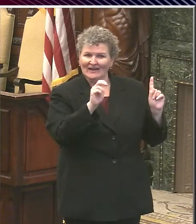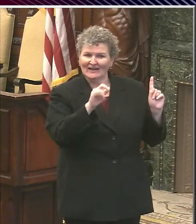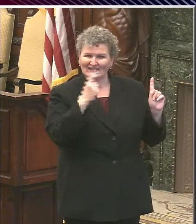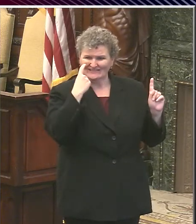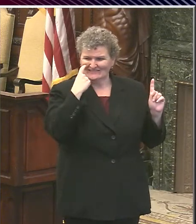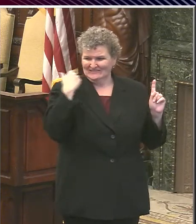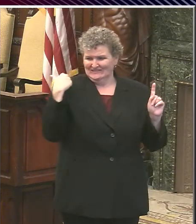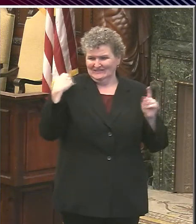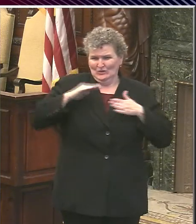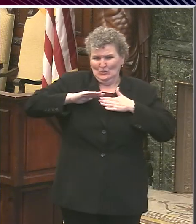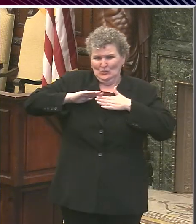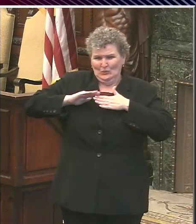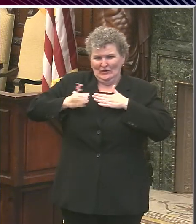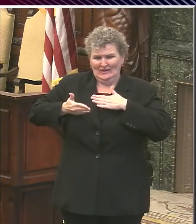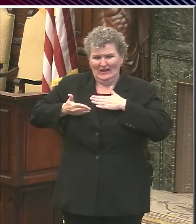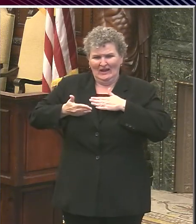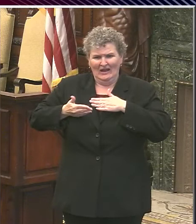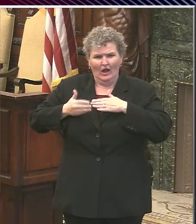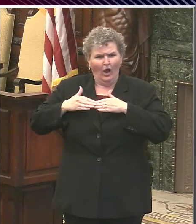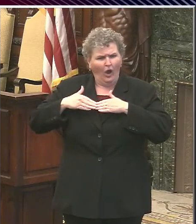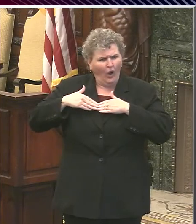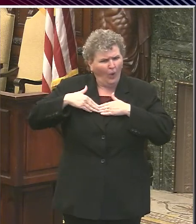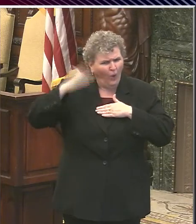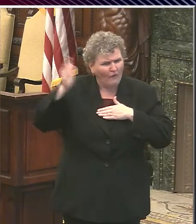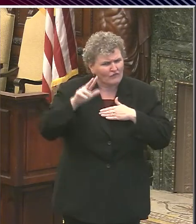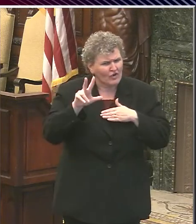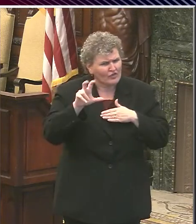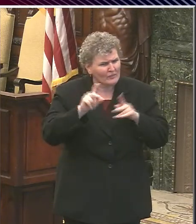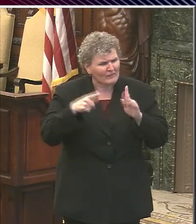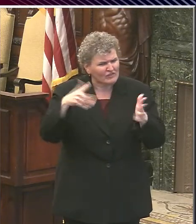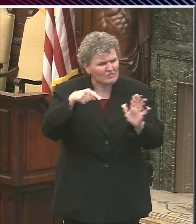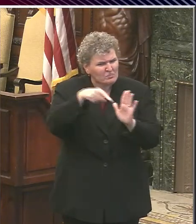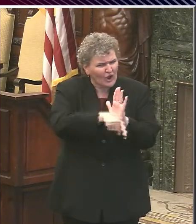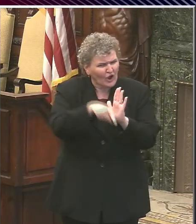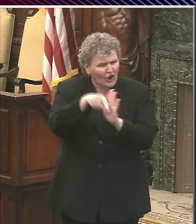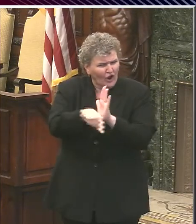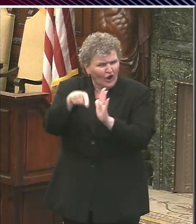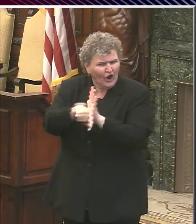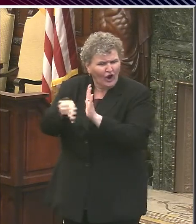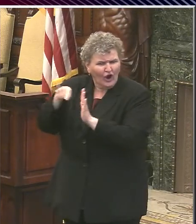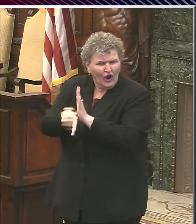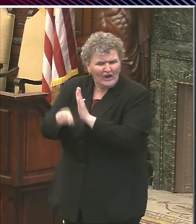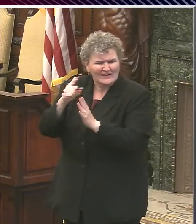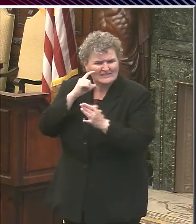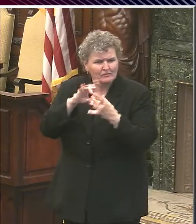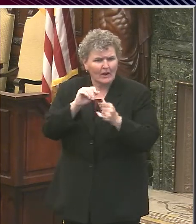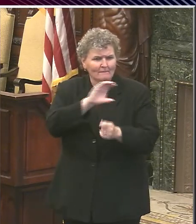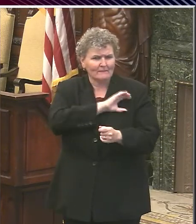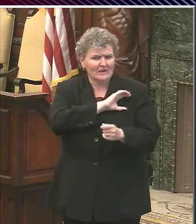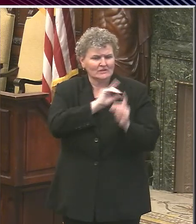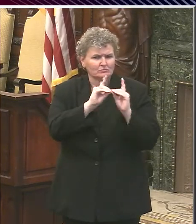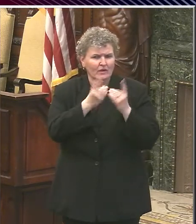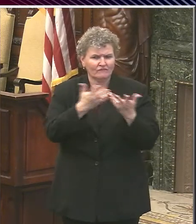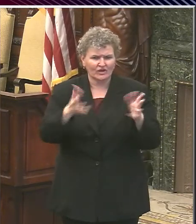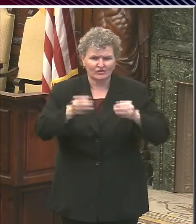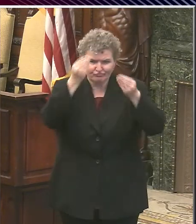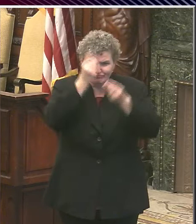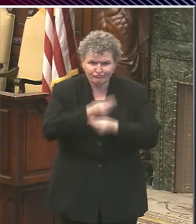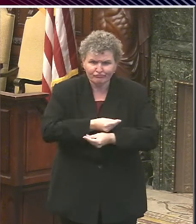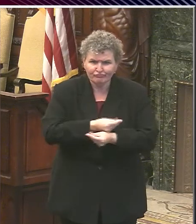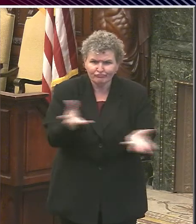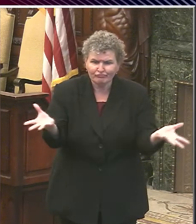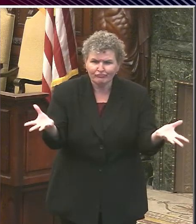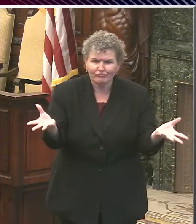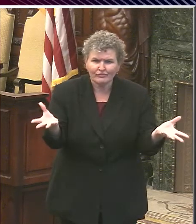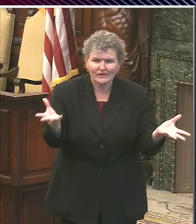city topped 300 murders. And just today, the police department released a killing up here